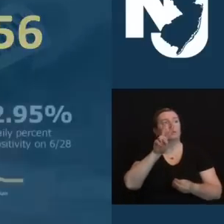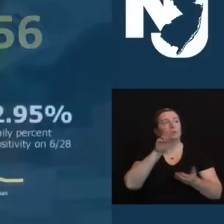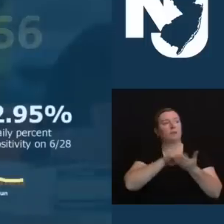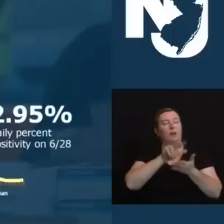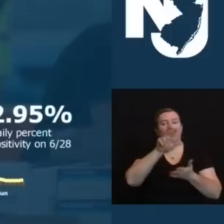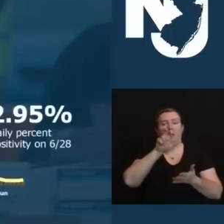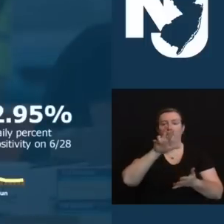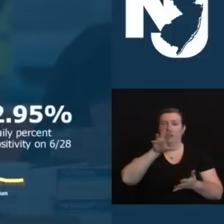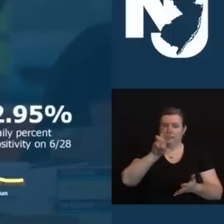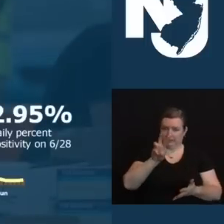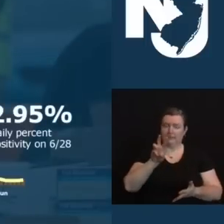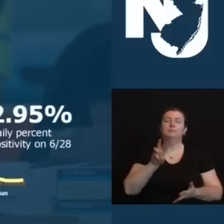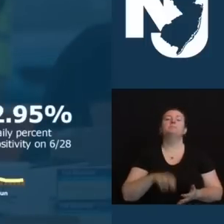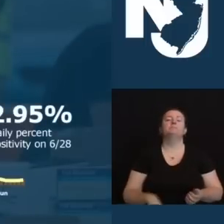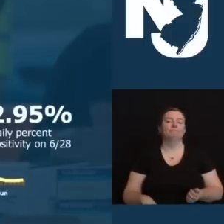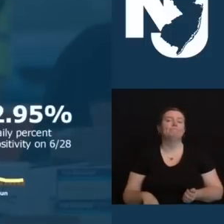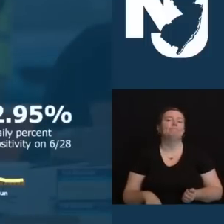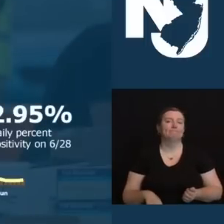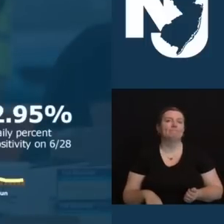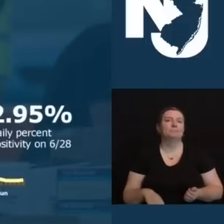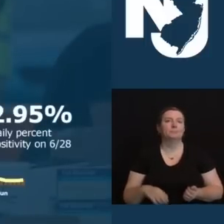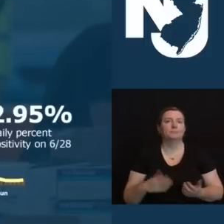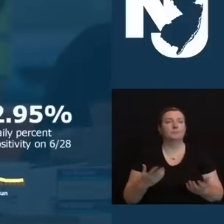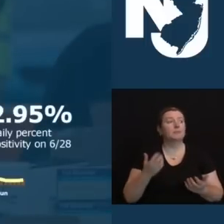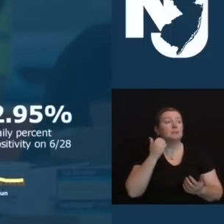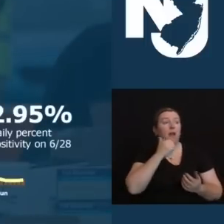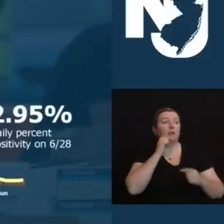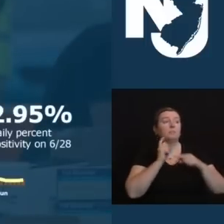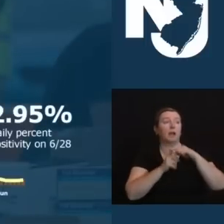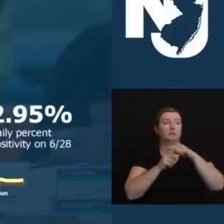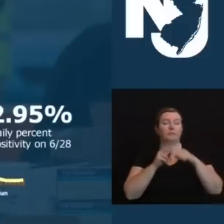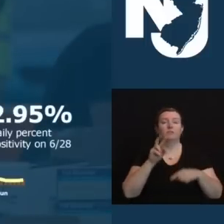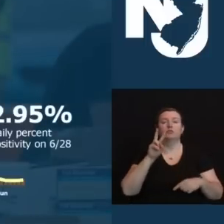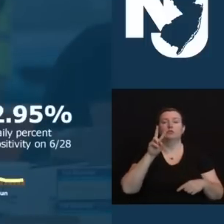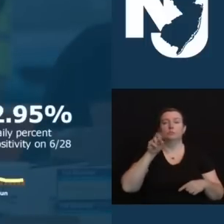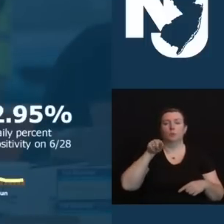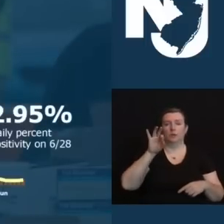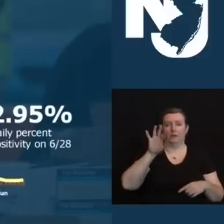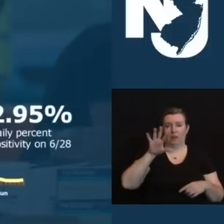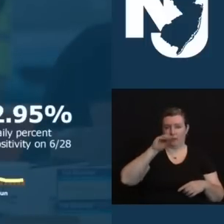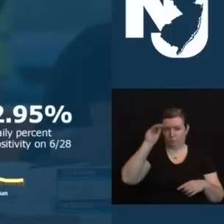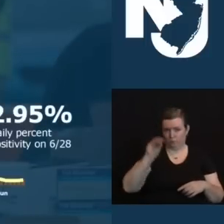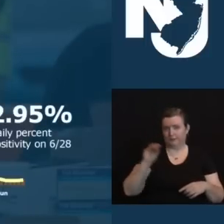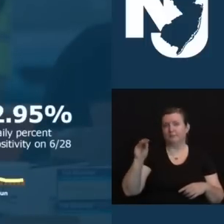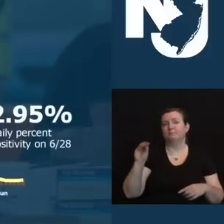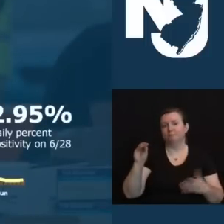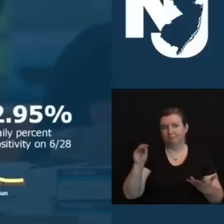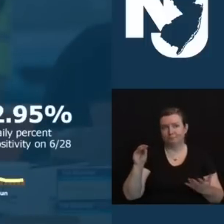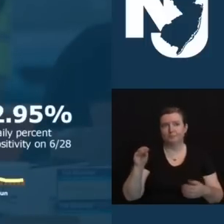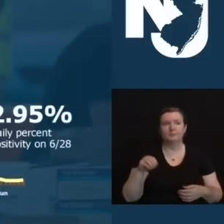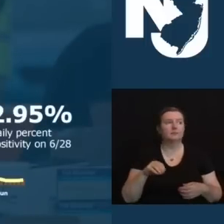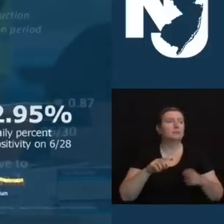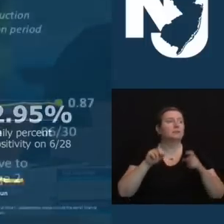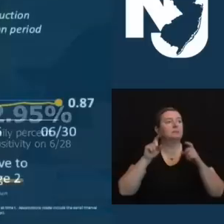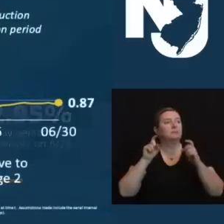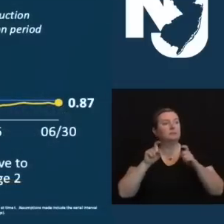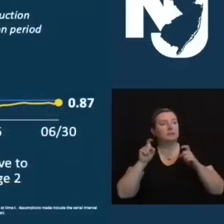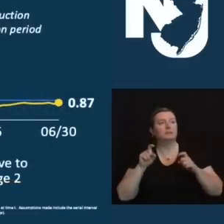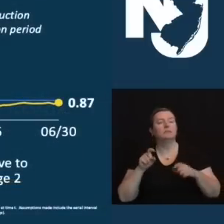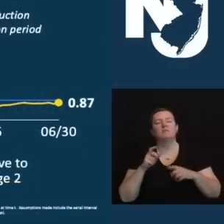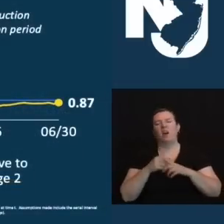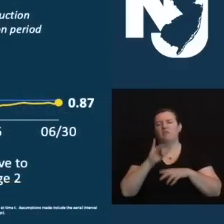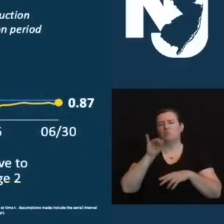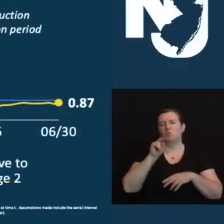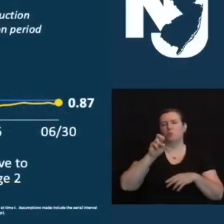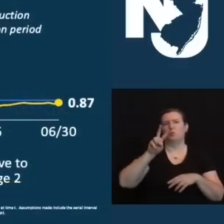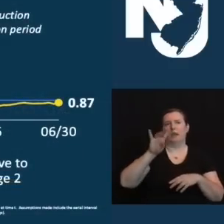172,356. The daily spot positivity rate was 2.95% for tests recorded on June 28. The rate of transmission